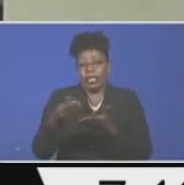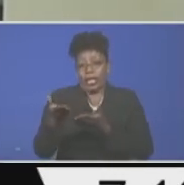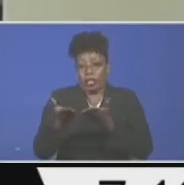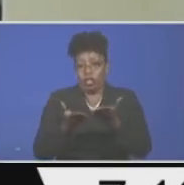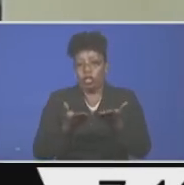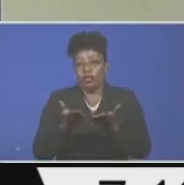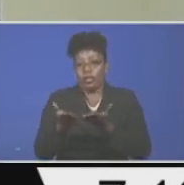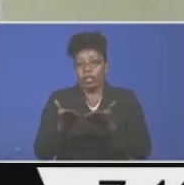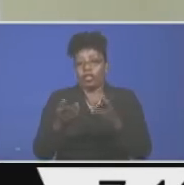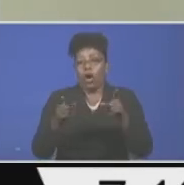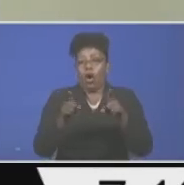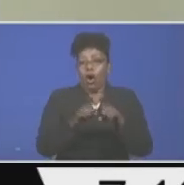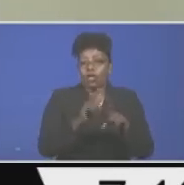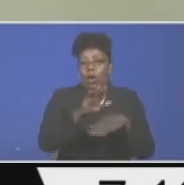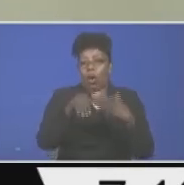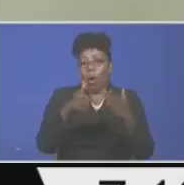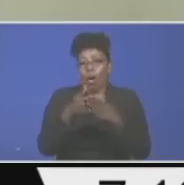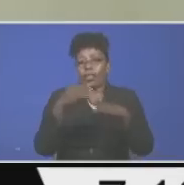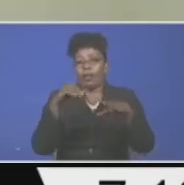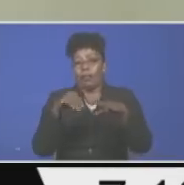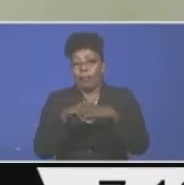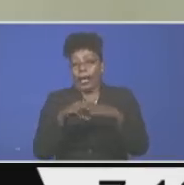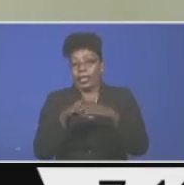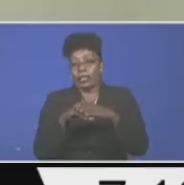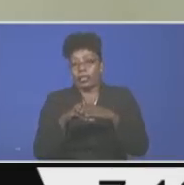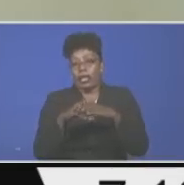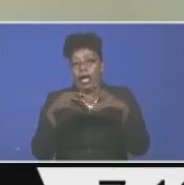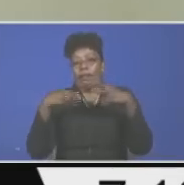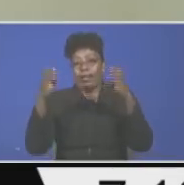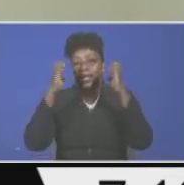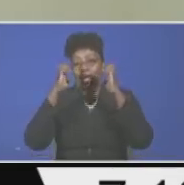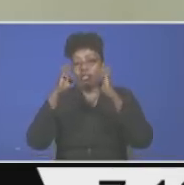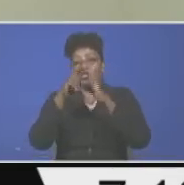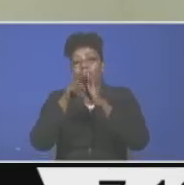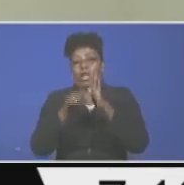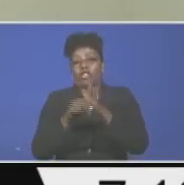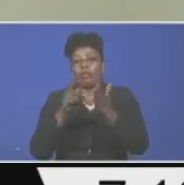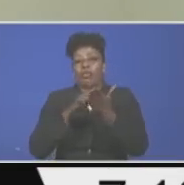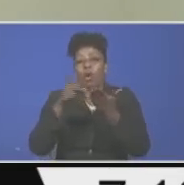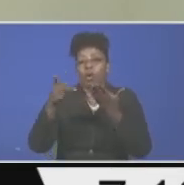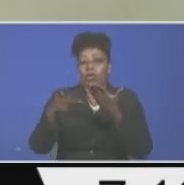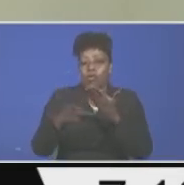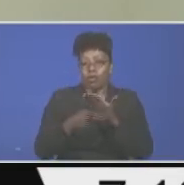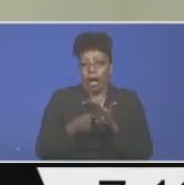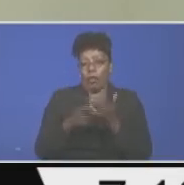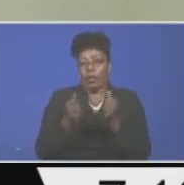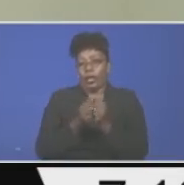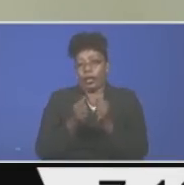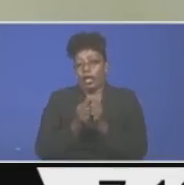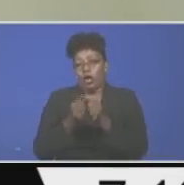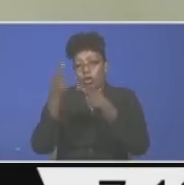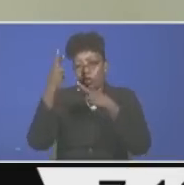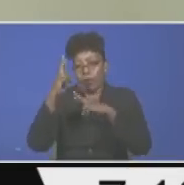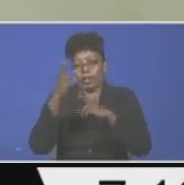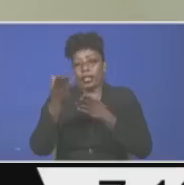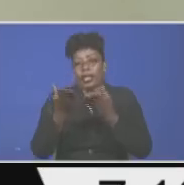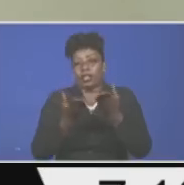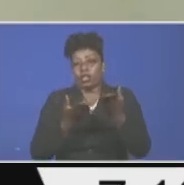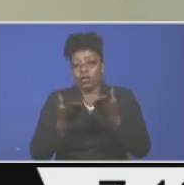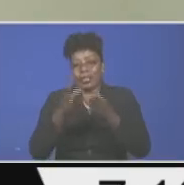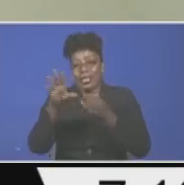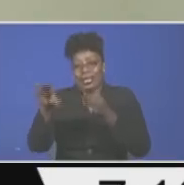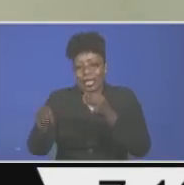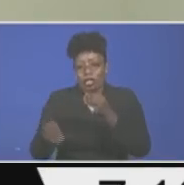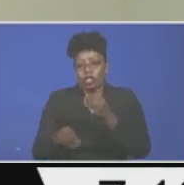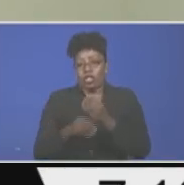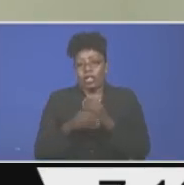services. Also, all of the banks have embarked upon an educational program with respect to their services.